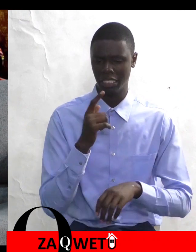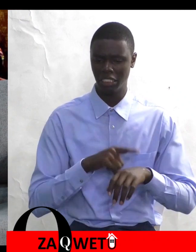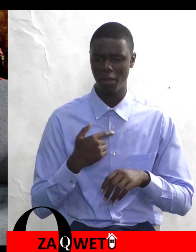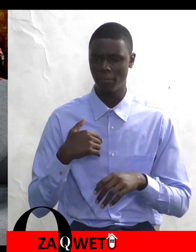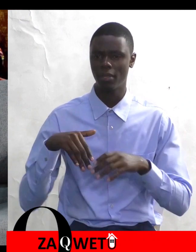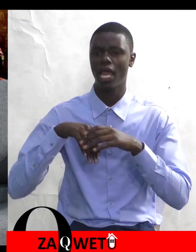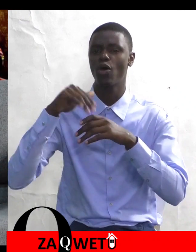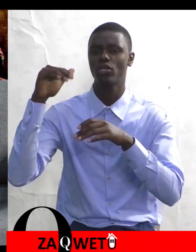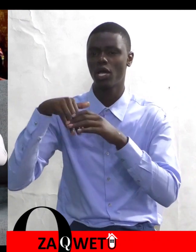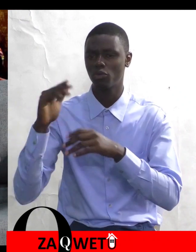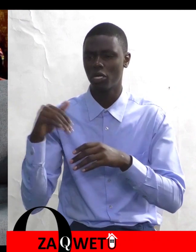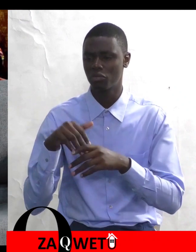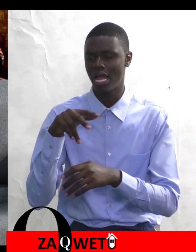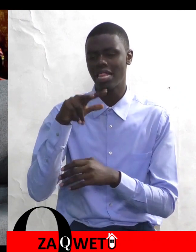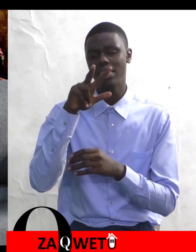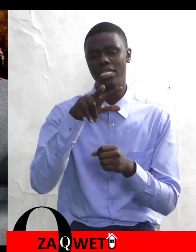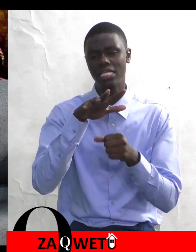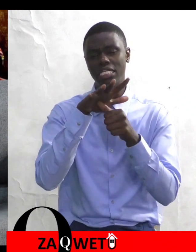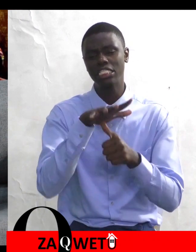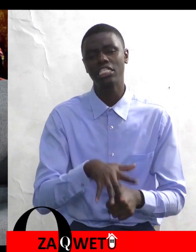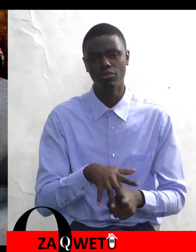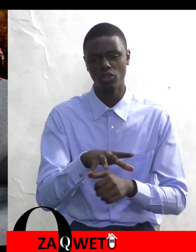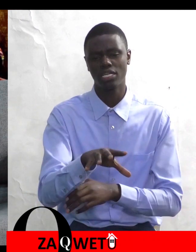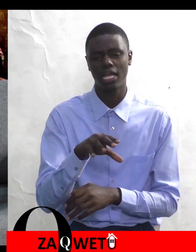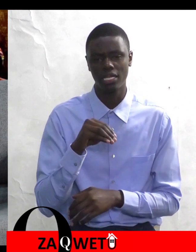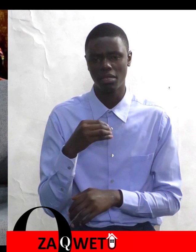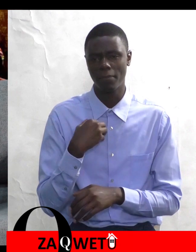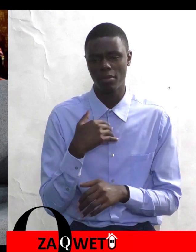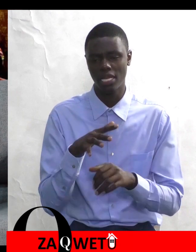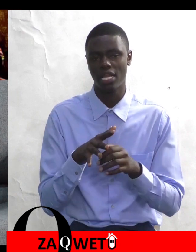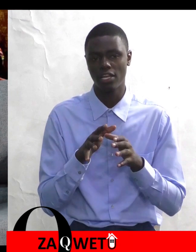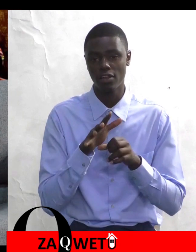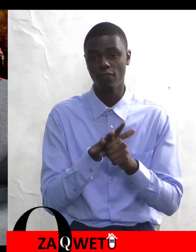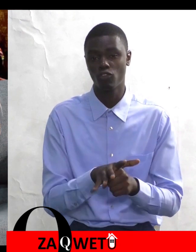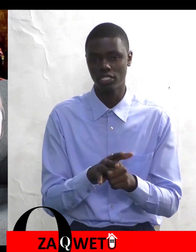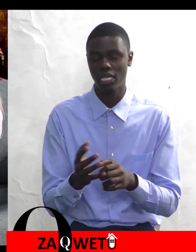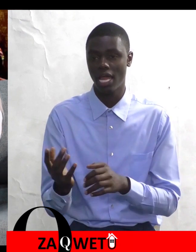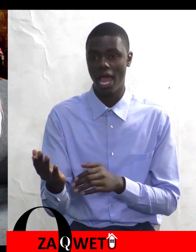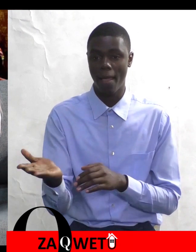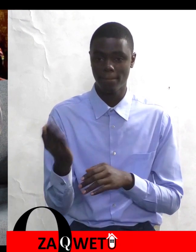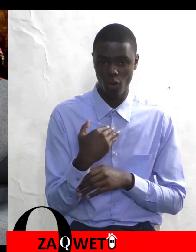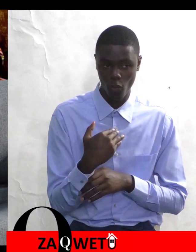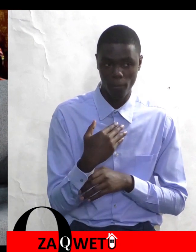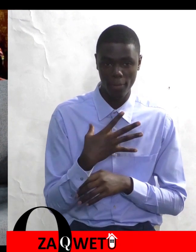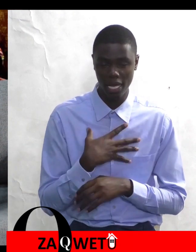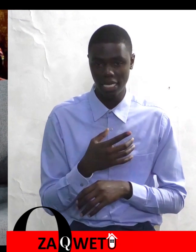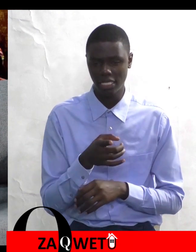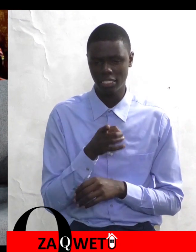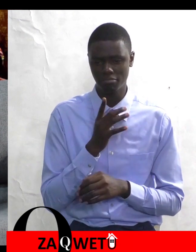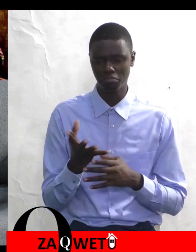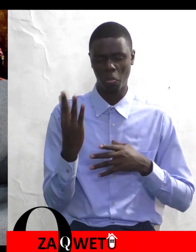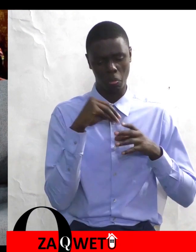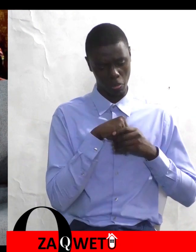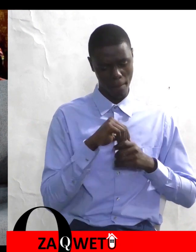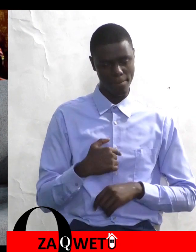imekuforce. Yeah. Juu, nikitoka nje, ile discrimination napata inaniforce. Nirudi tu ndani and I keep to